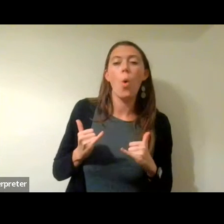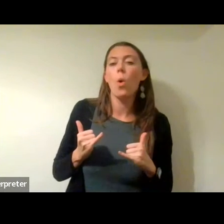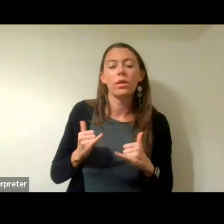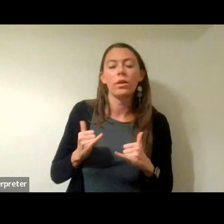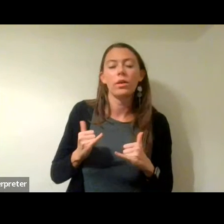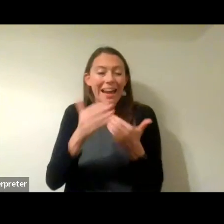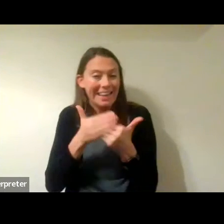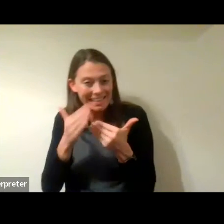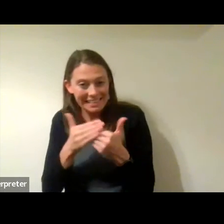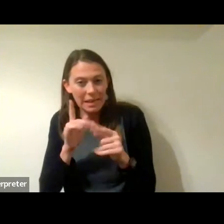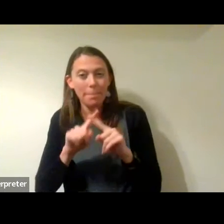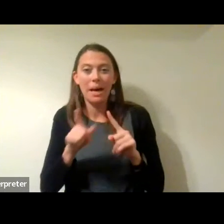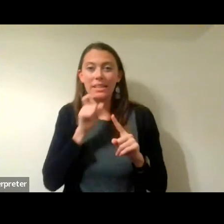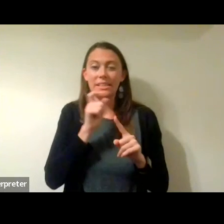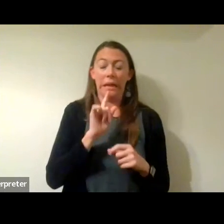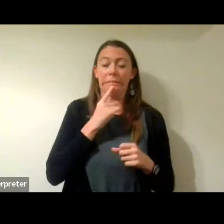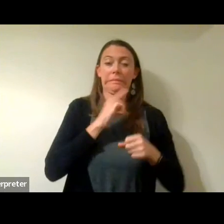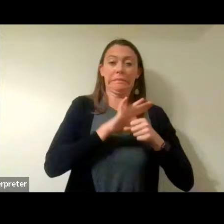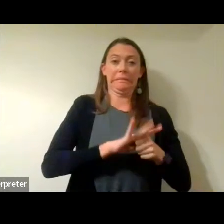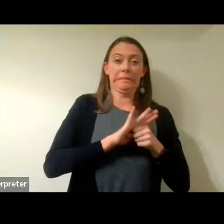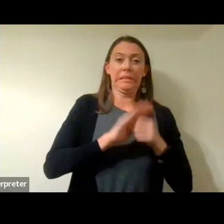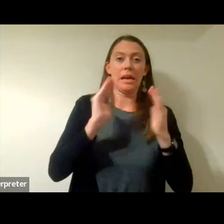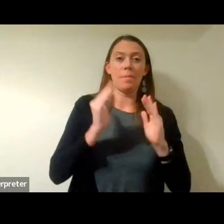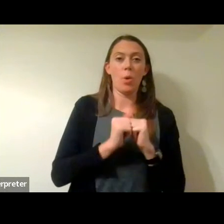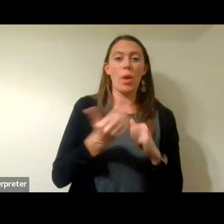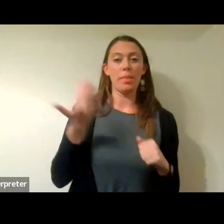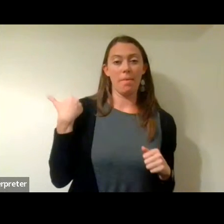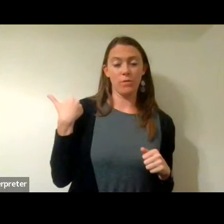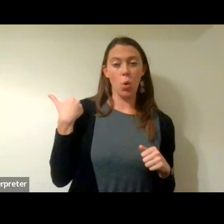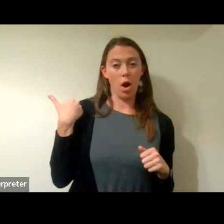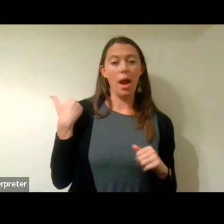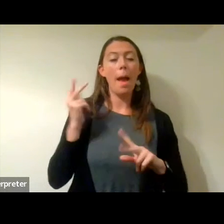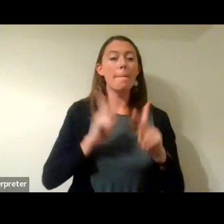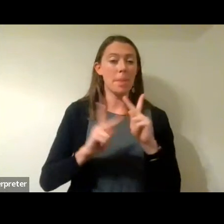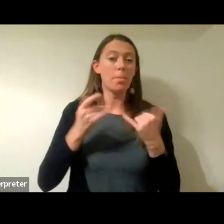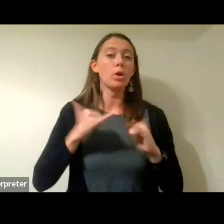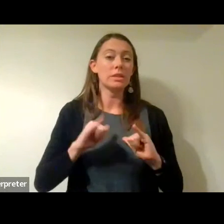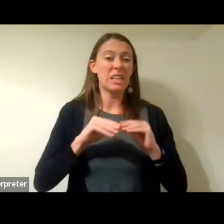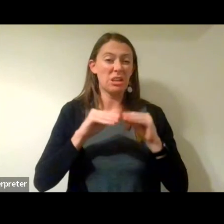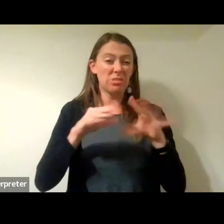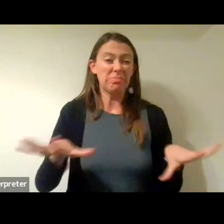going up, but clearly people are getting sick. And of course, we mentioned the deaths.